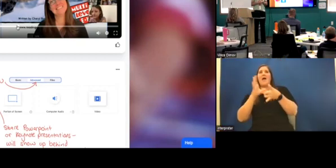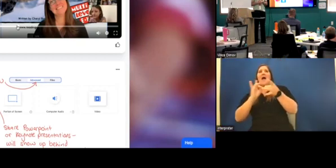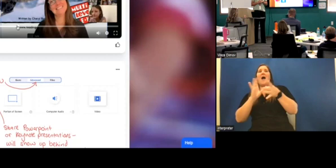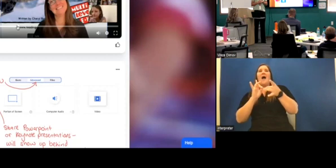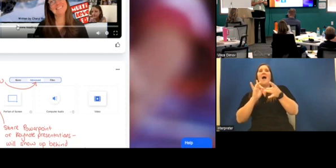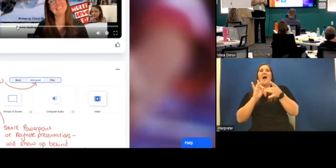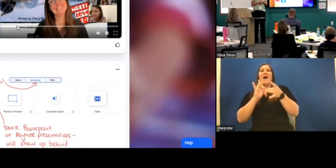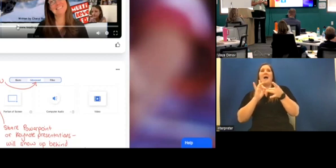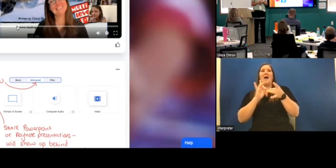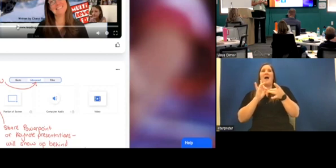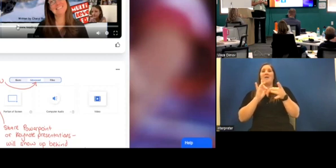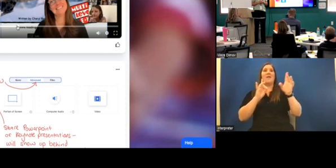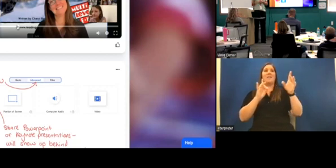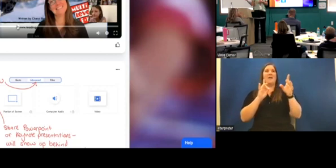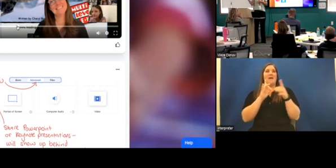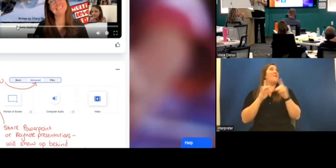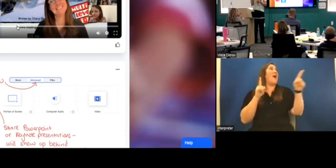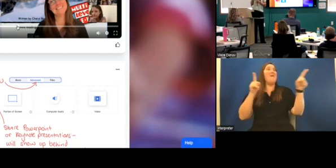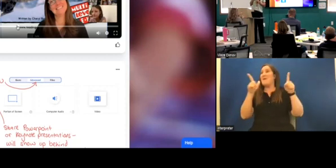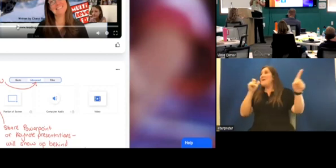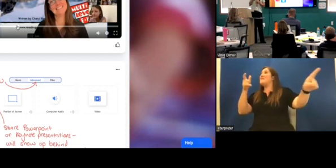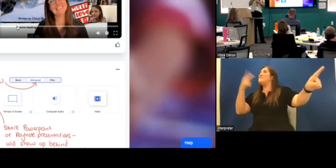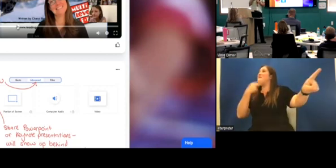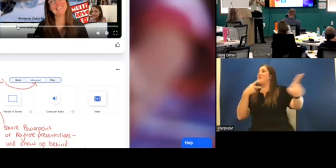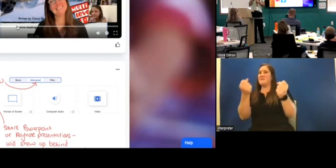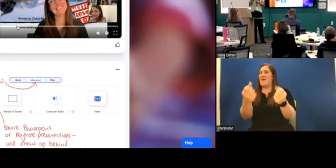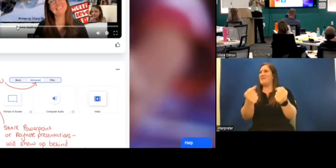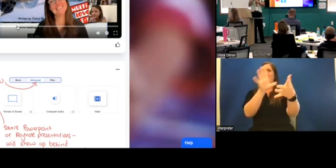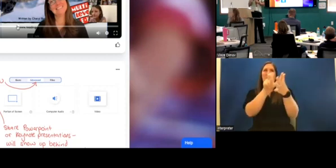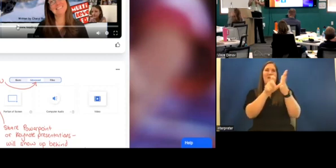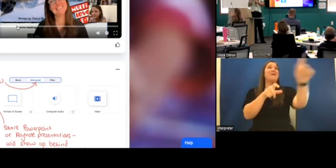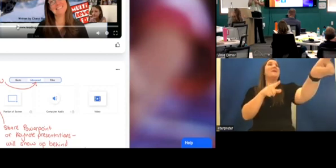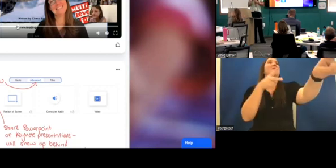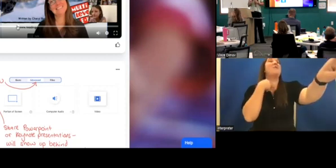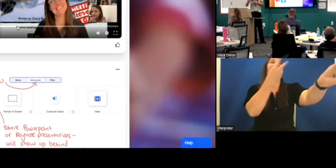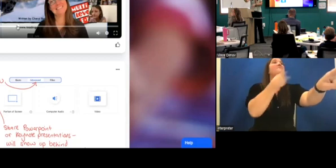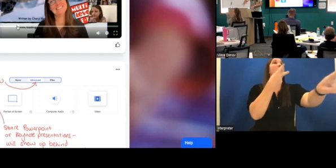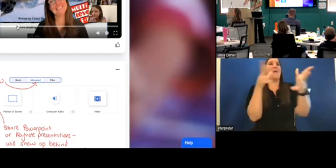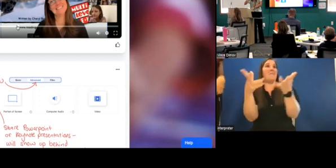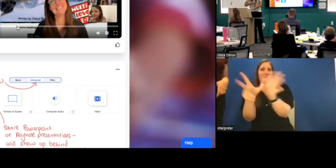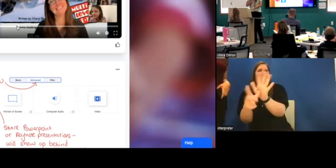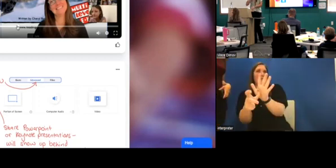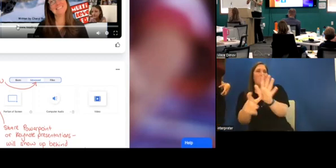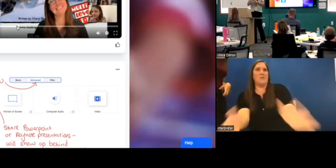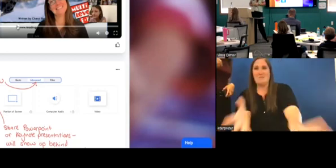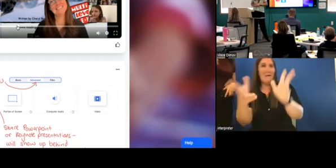She's got a comment to add if you sign too fast. Is somebody interpreting? Can somebody voice so I can come aside?